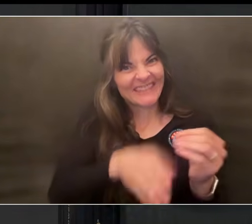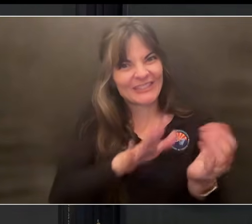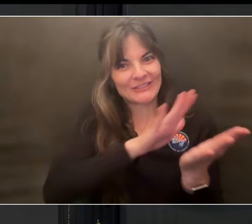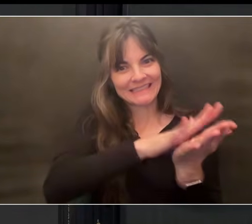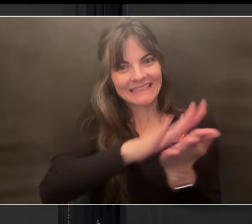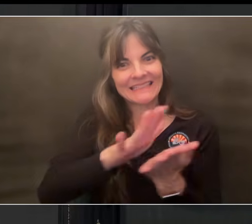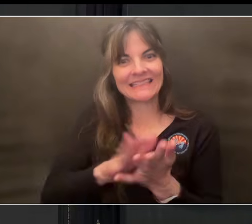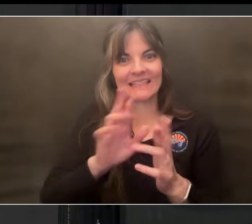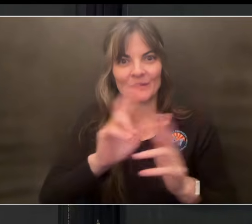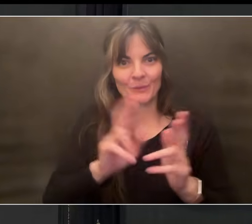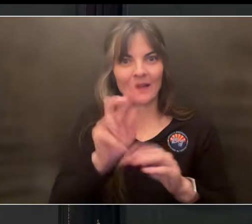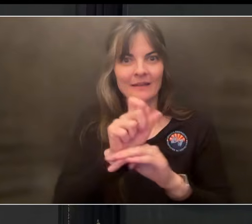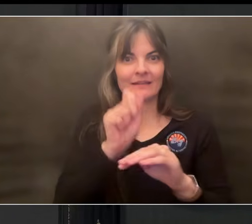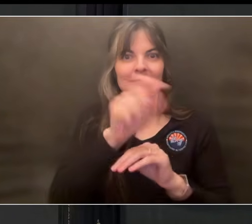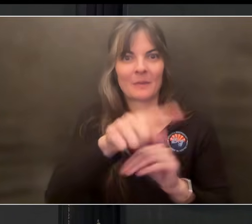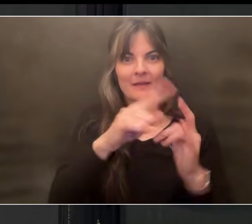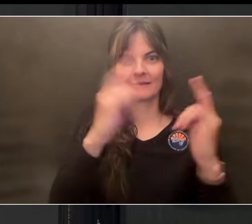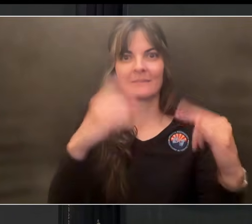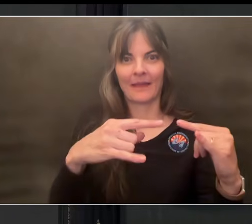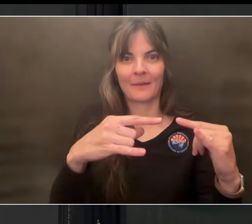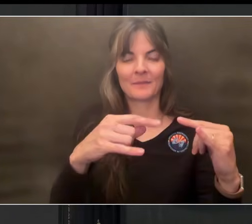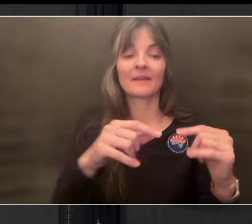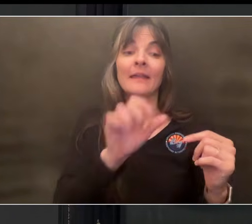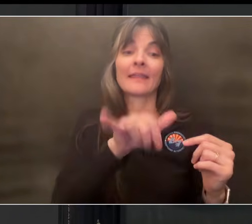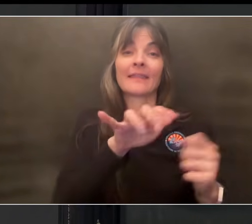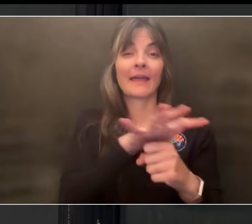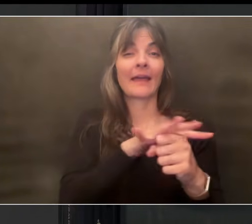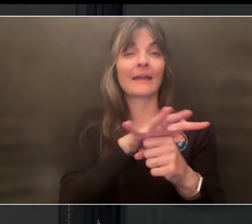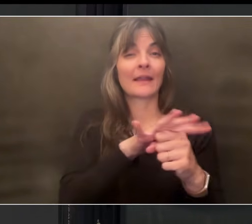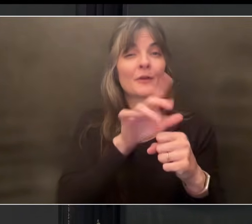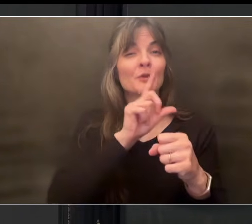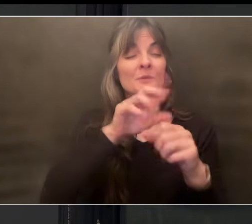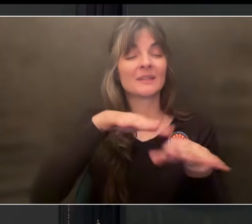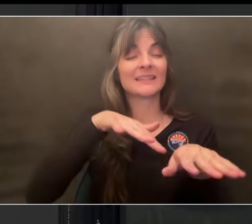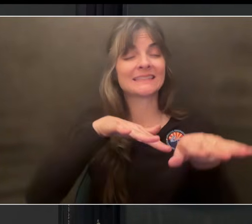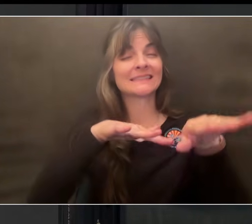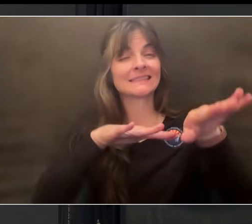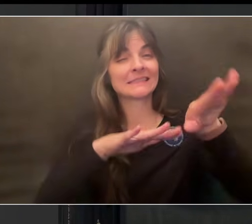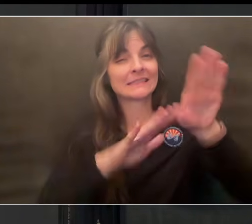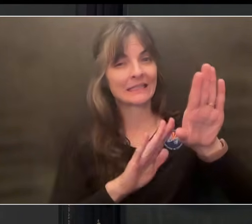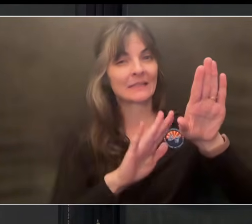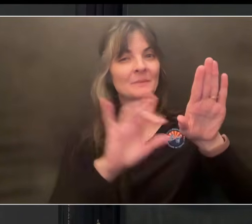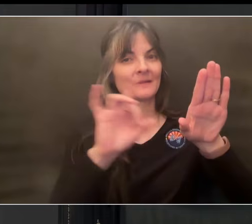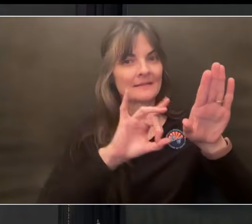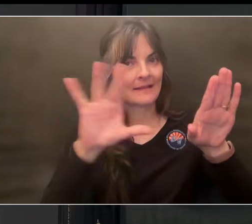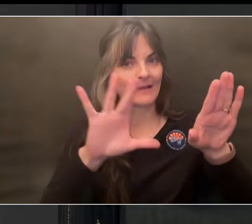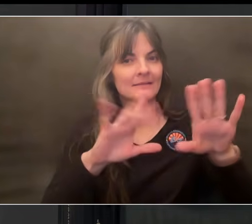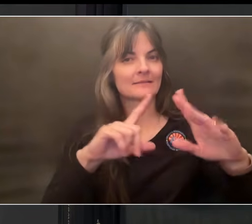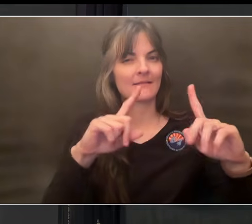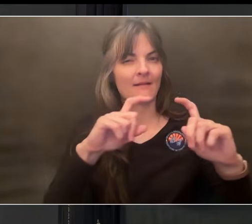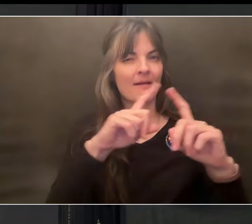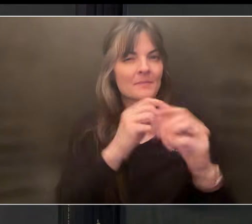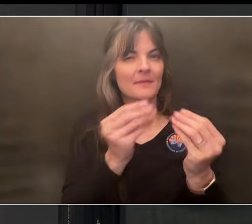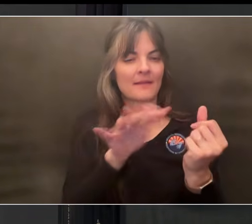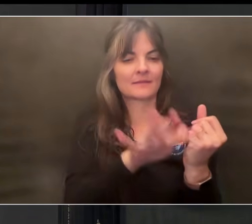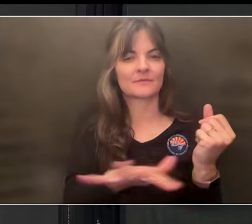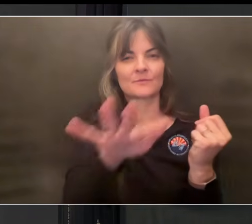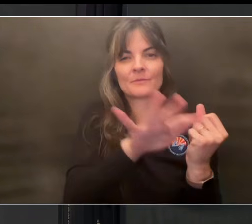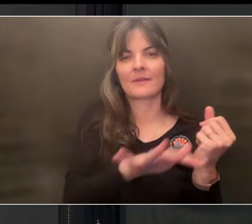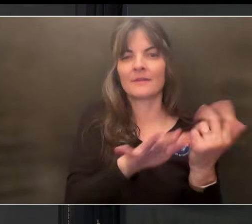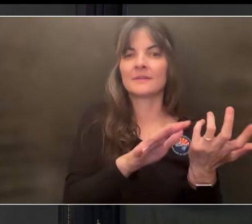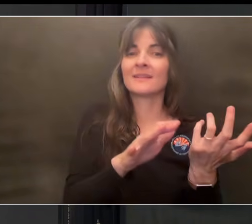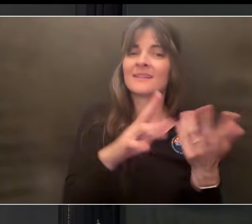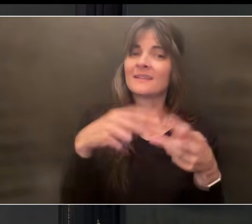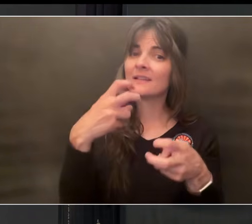on what it looks like. This is really steep, nasty terrain. It's really complex, and it's a difficult chunk